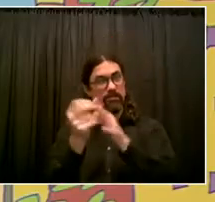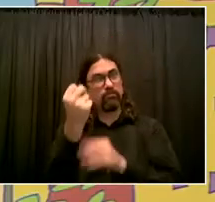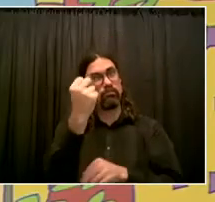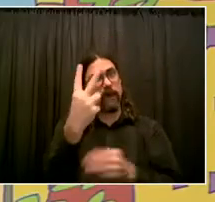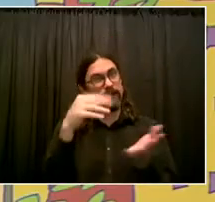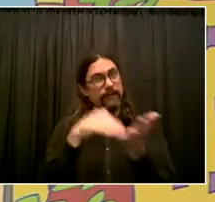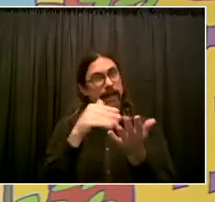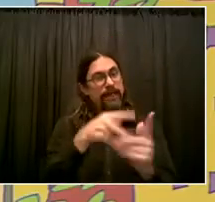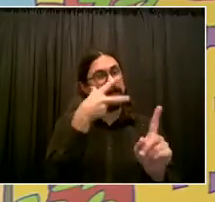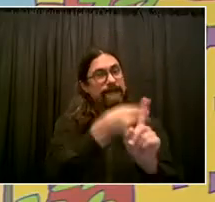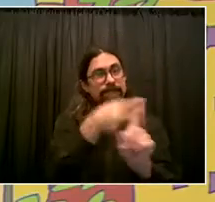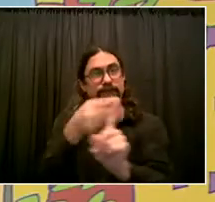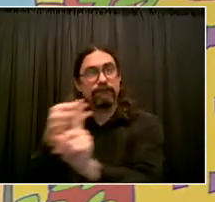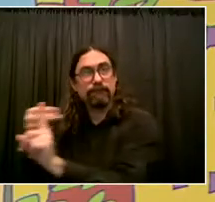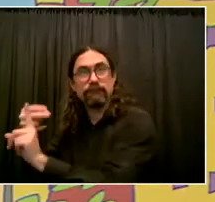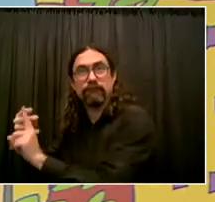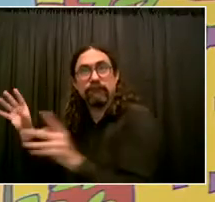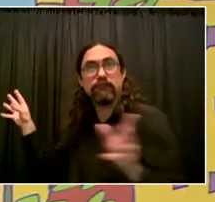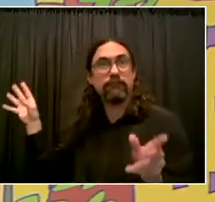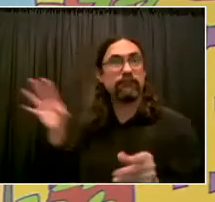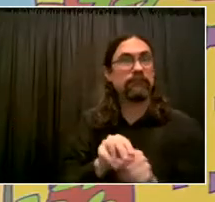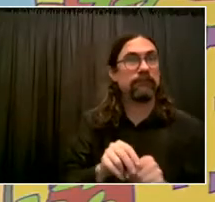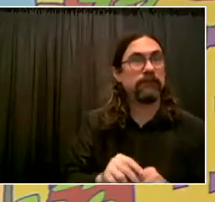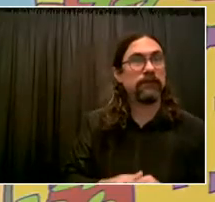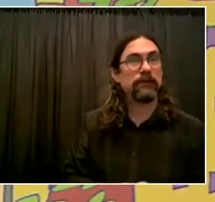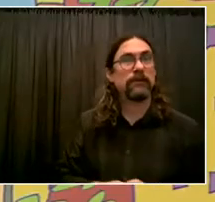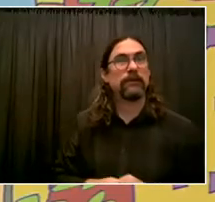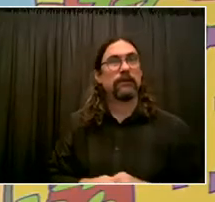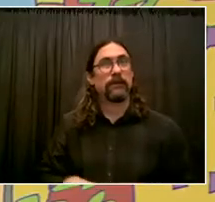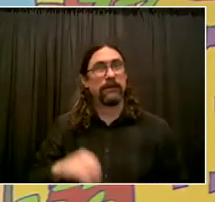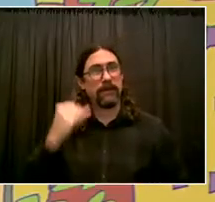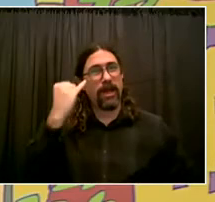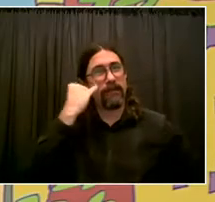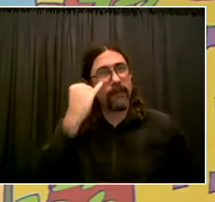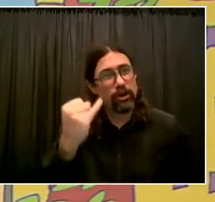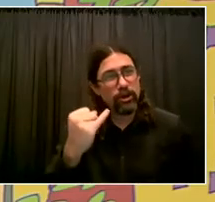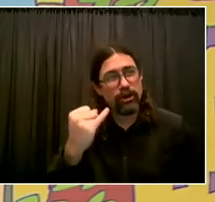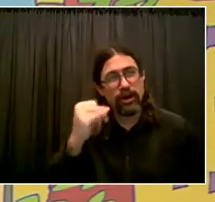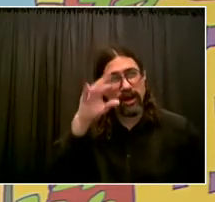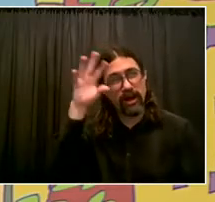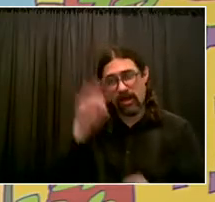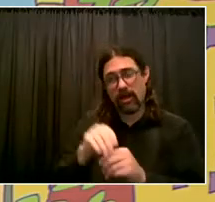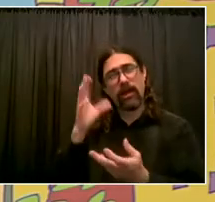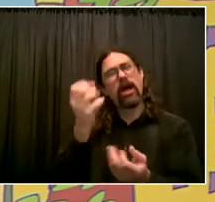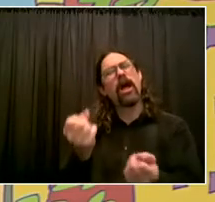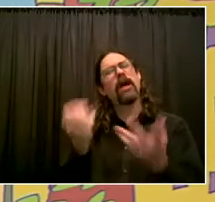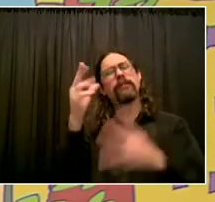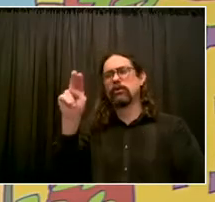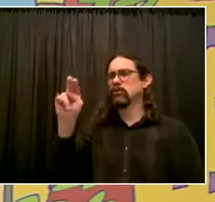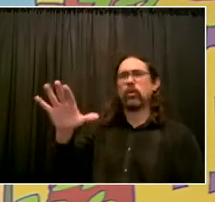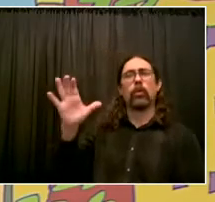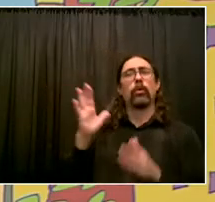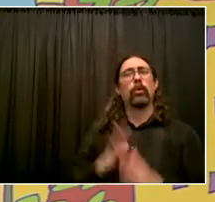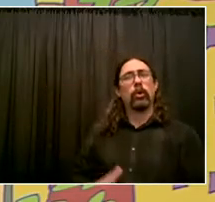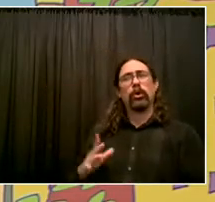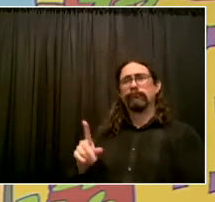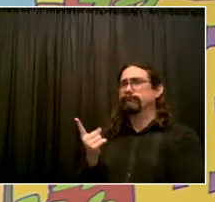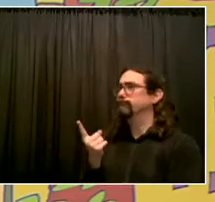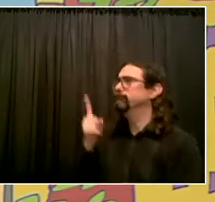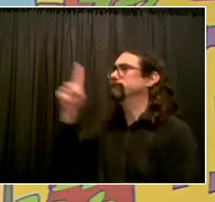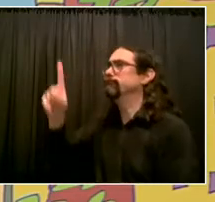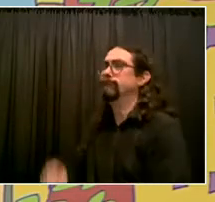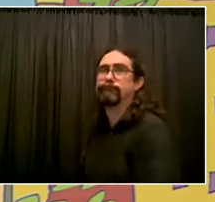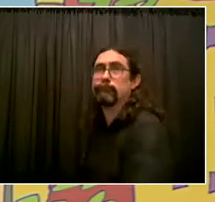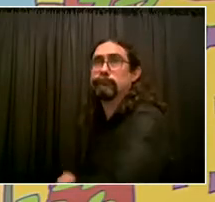the great members of our vaccination team was there to help them. So, and keep reminding anyone who hasn't gotten that